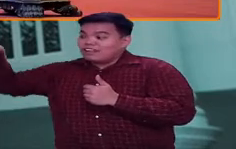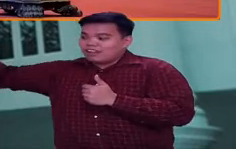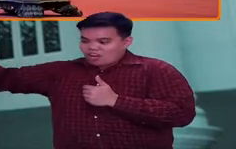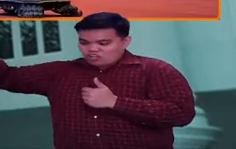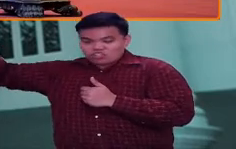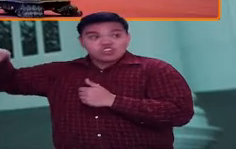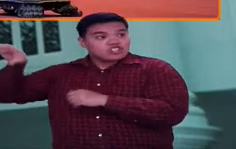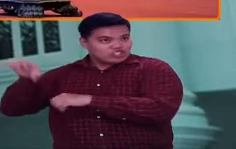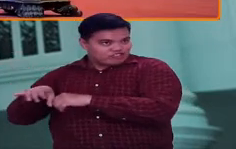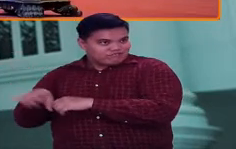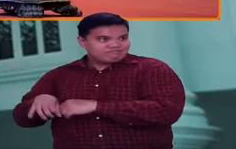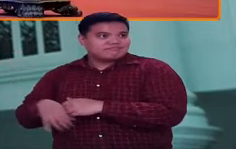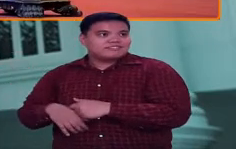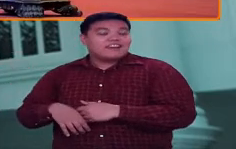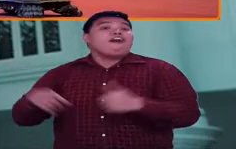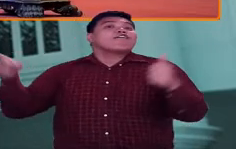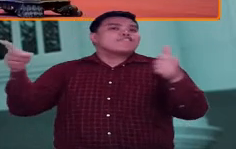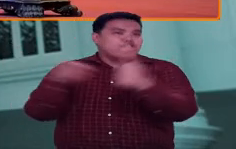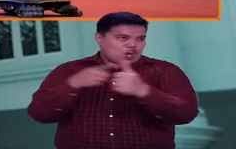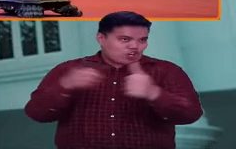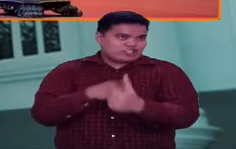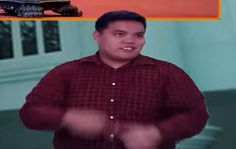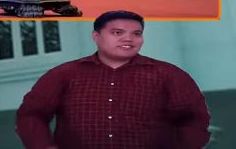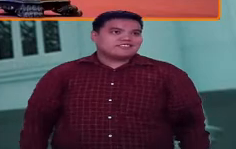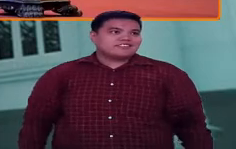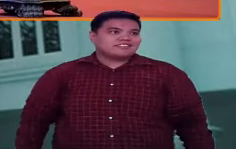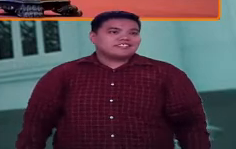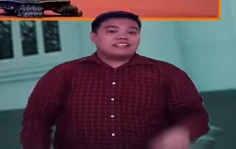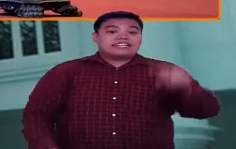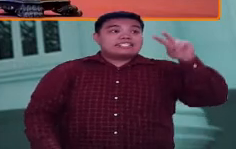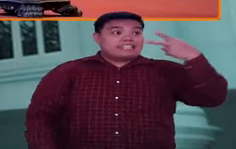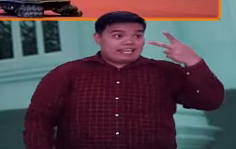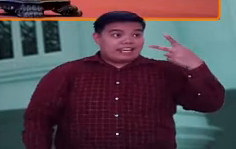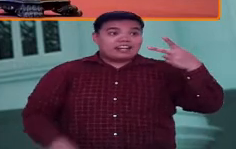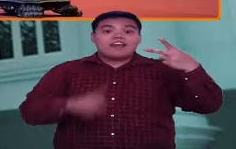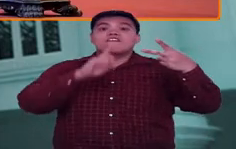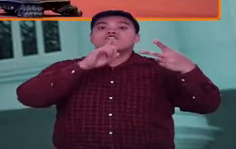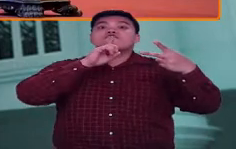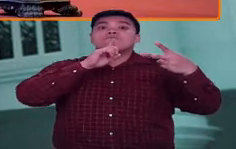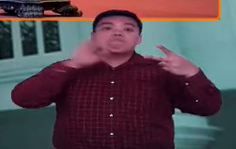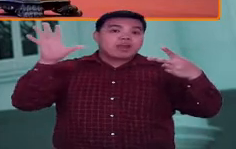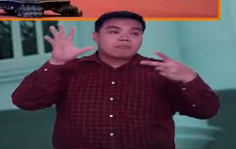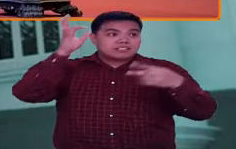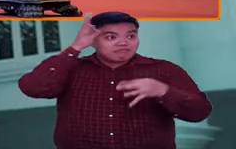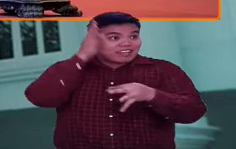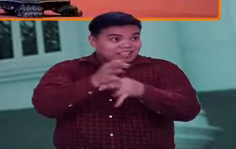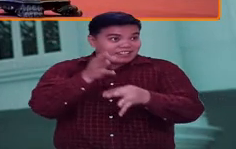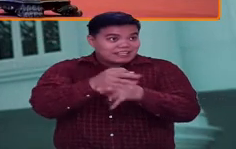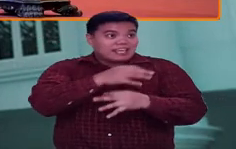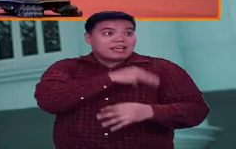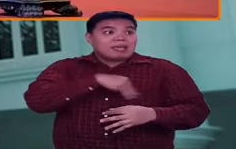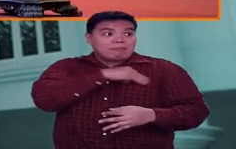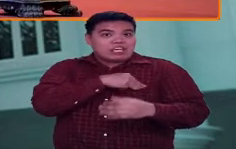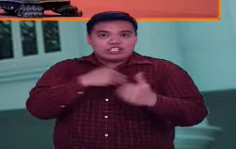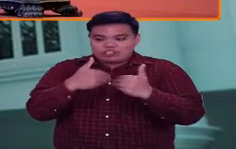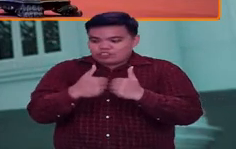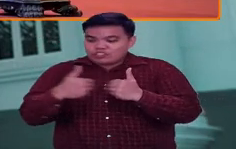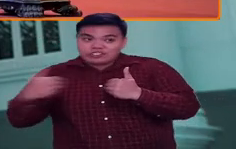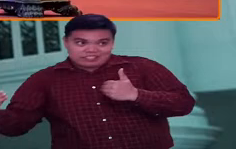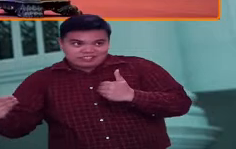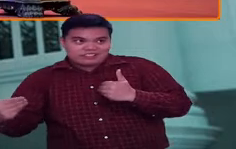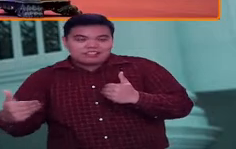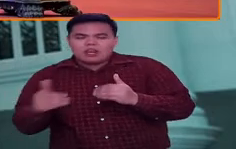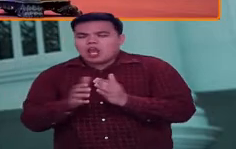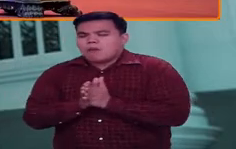budget. You put it before anything else. And then second, we put our faith promise missions, what God's laid on our heart. We've prayed and